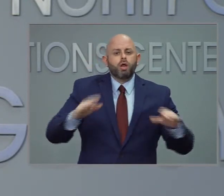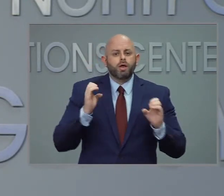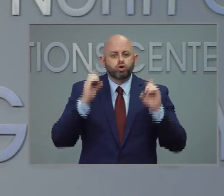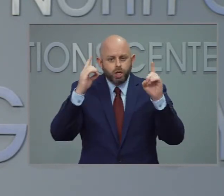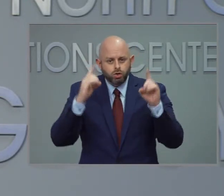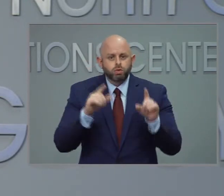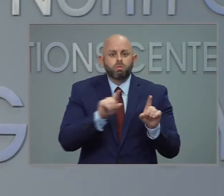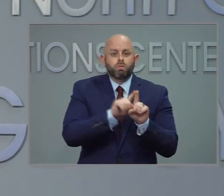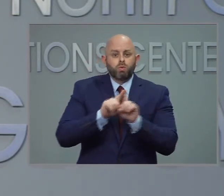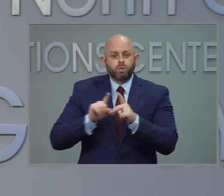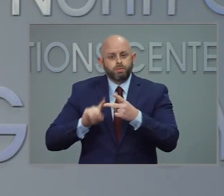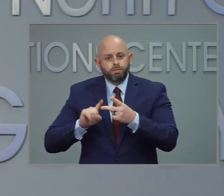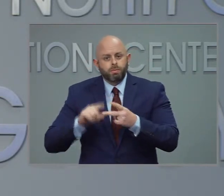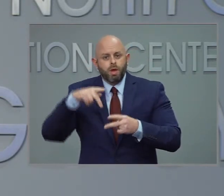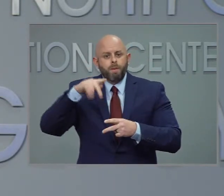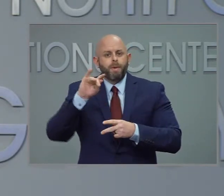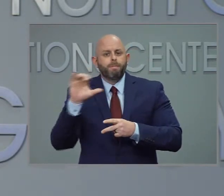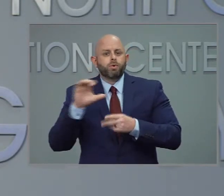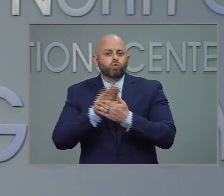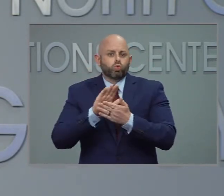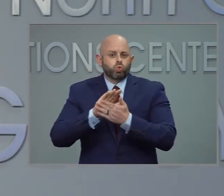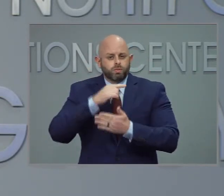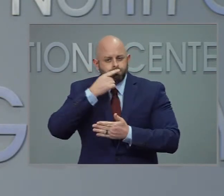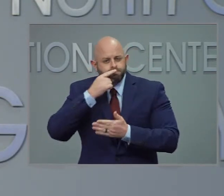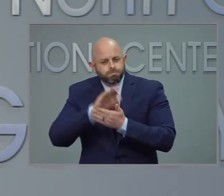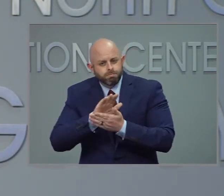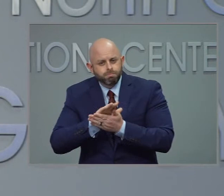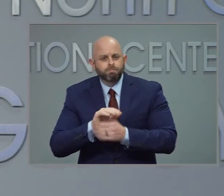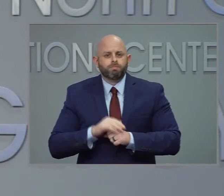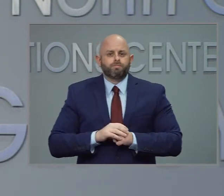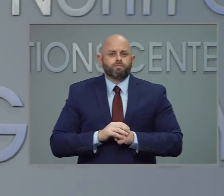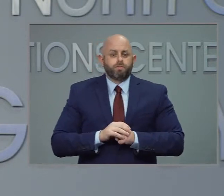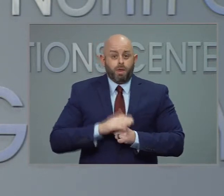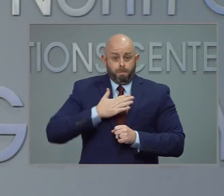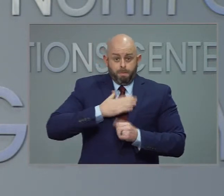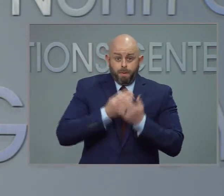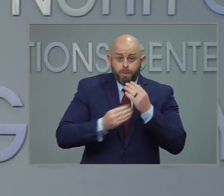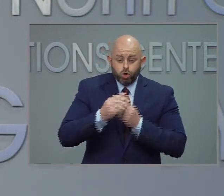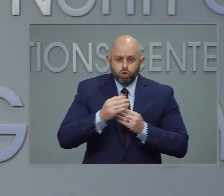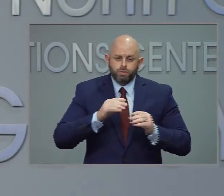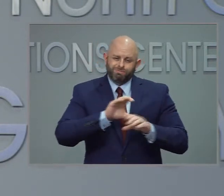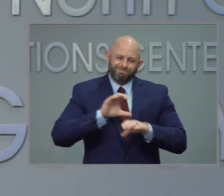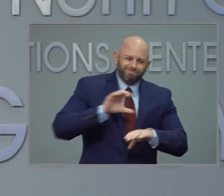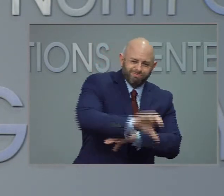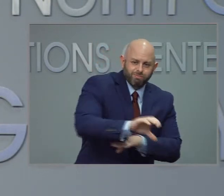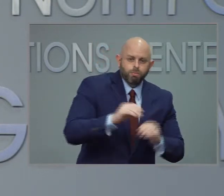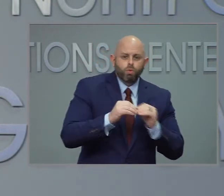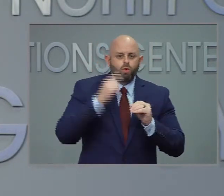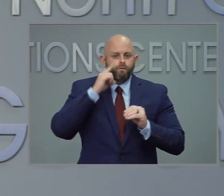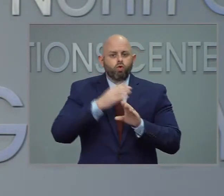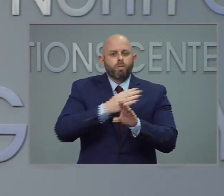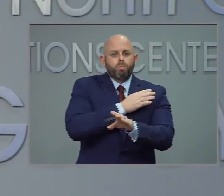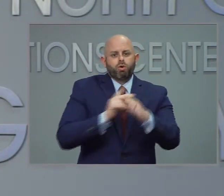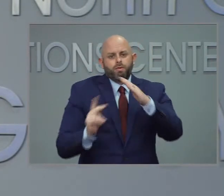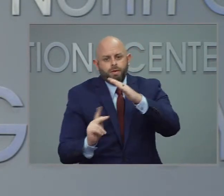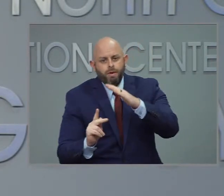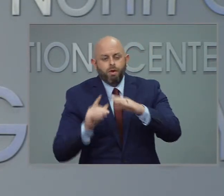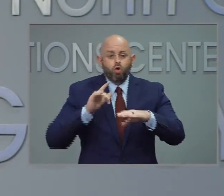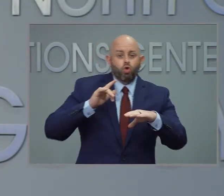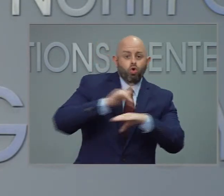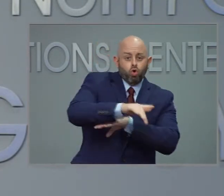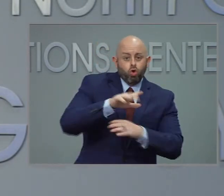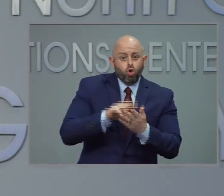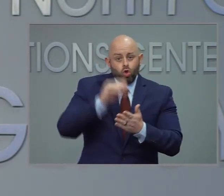schools. This budget provides more for pre-K and early learning, which science